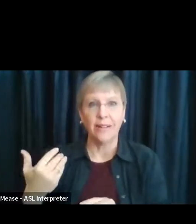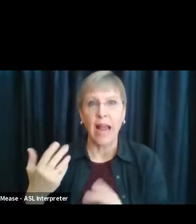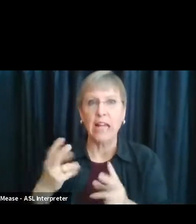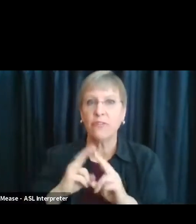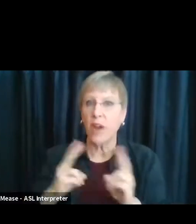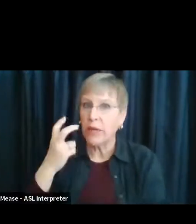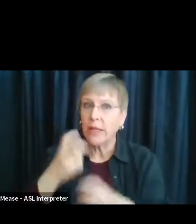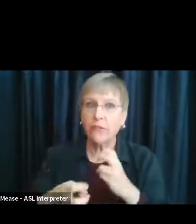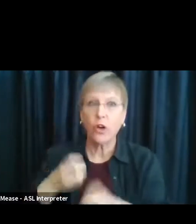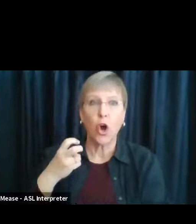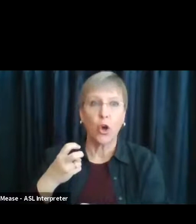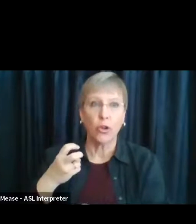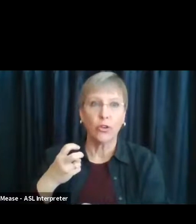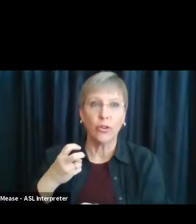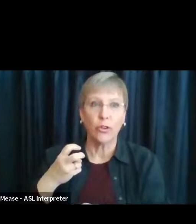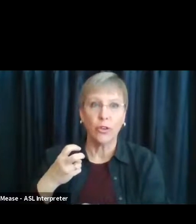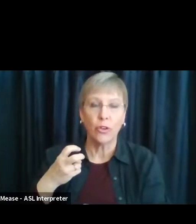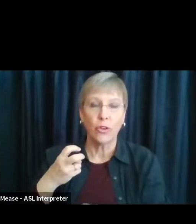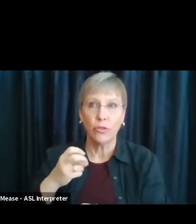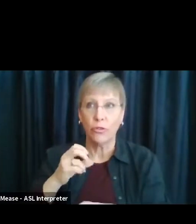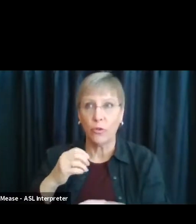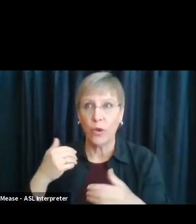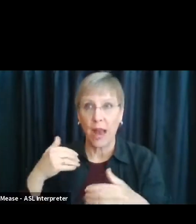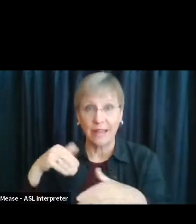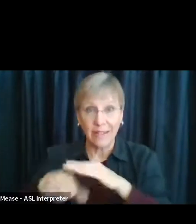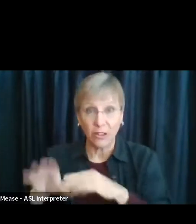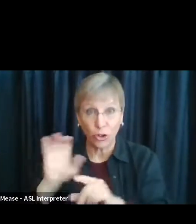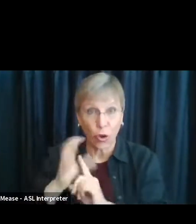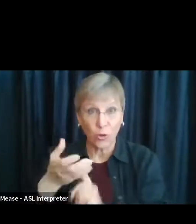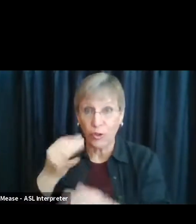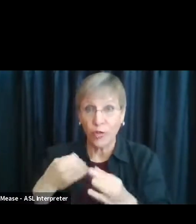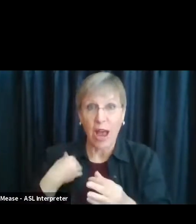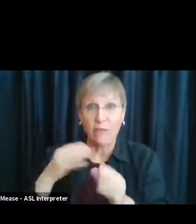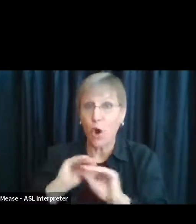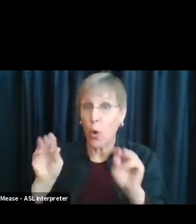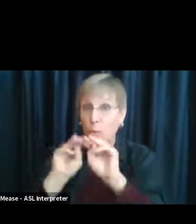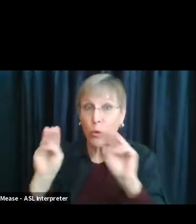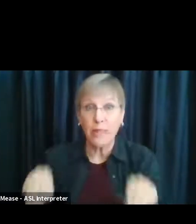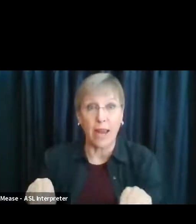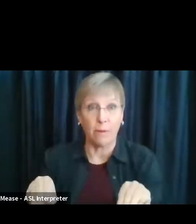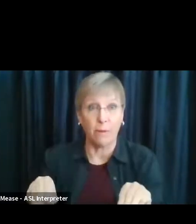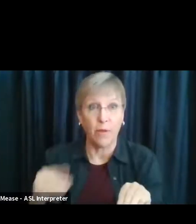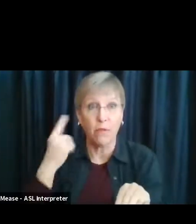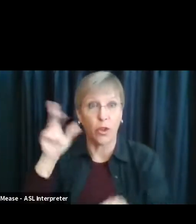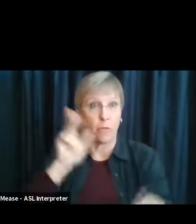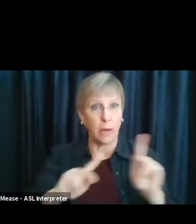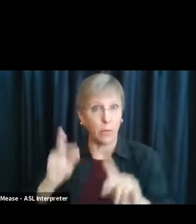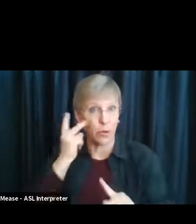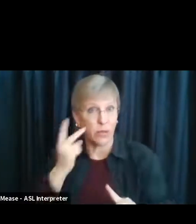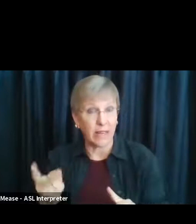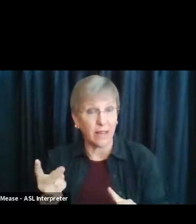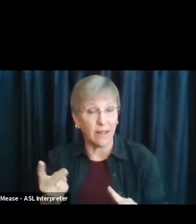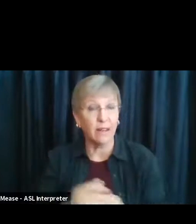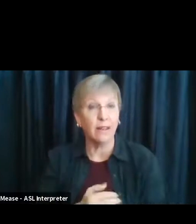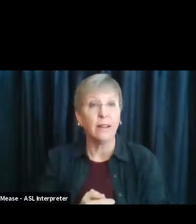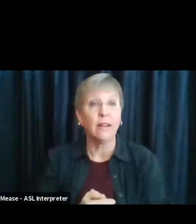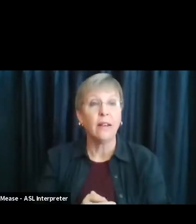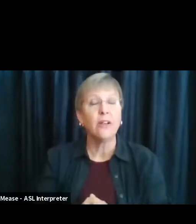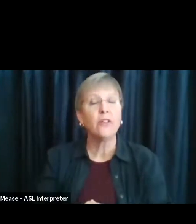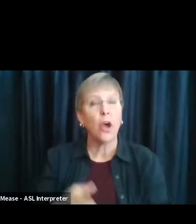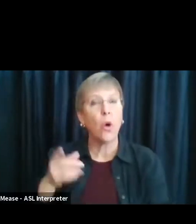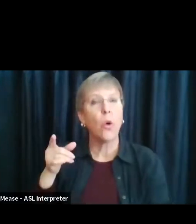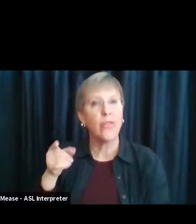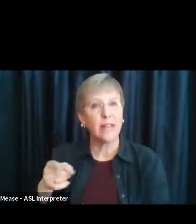very difficult to have an access to your culture if you have no museum for the people. So he knew about